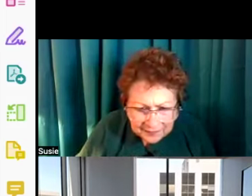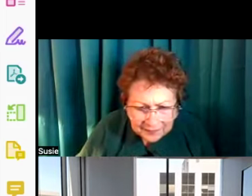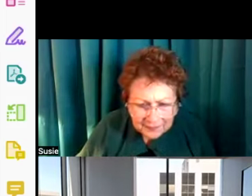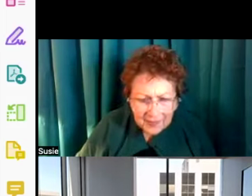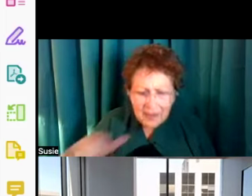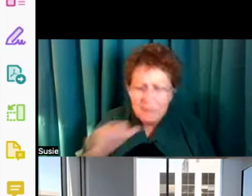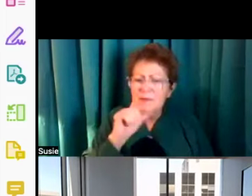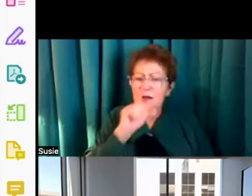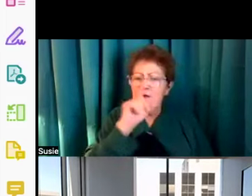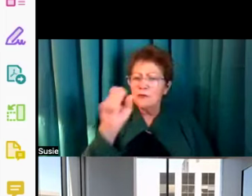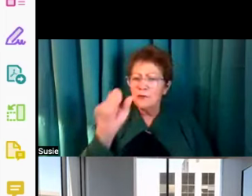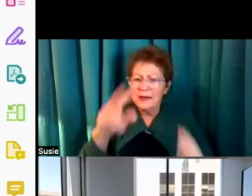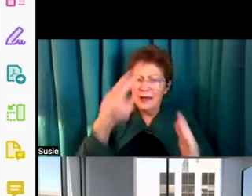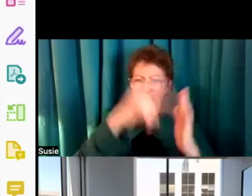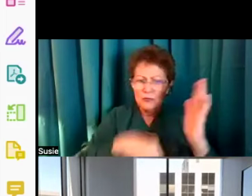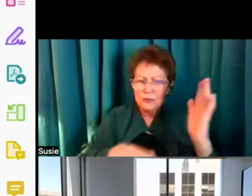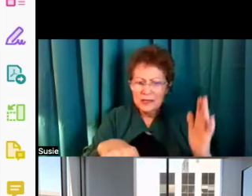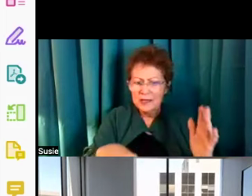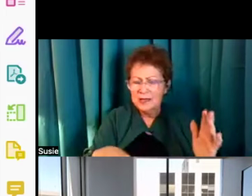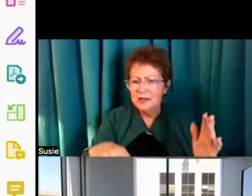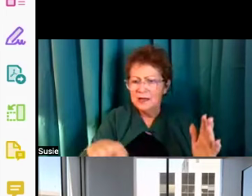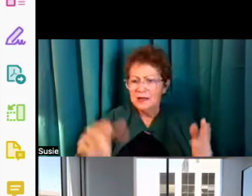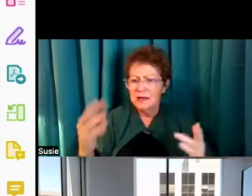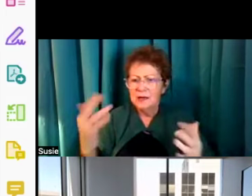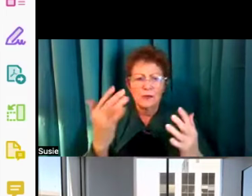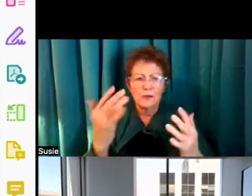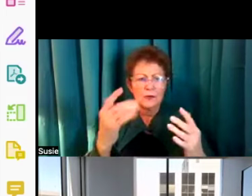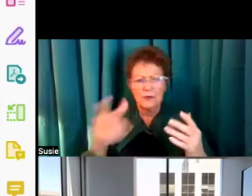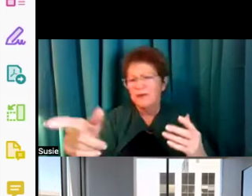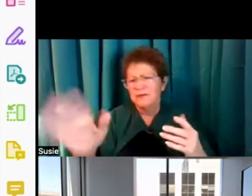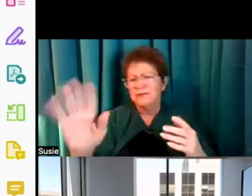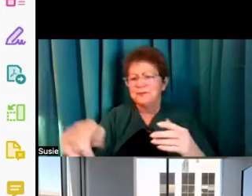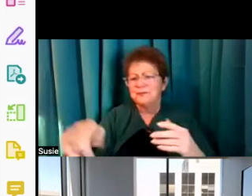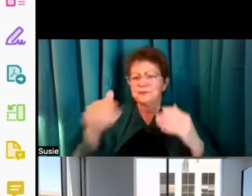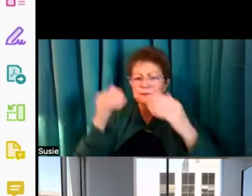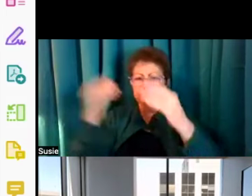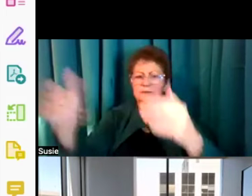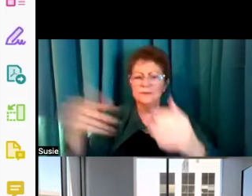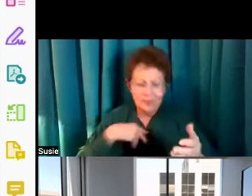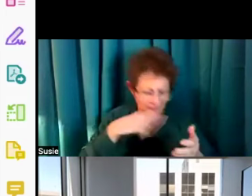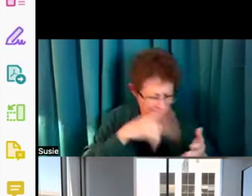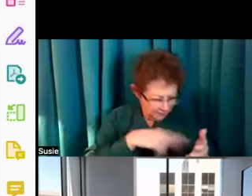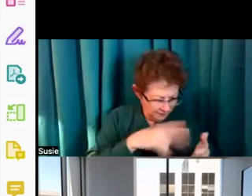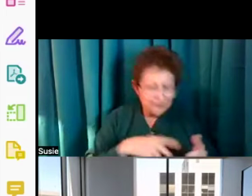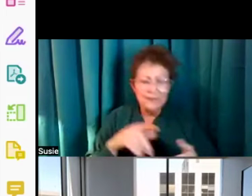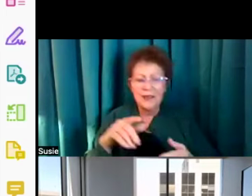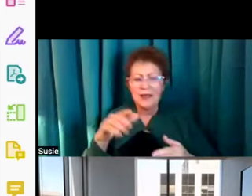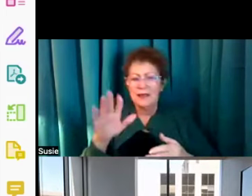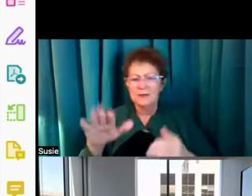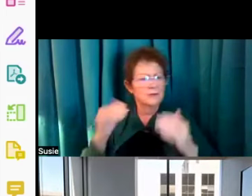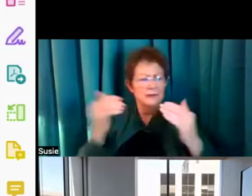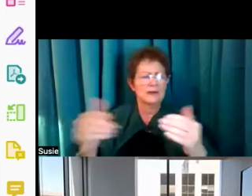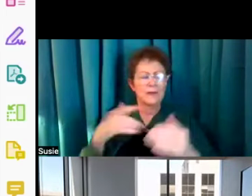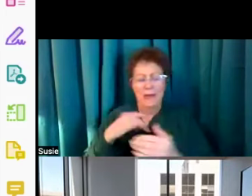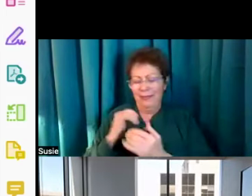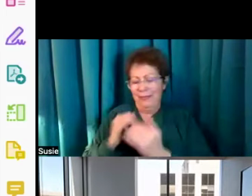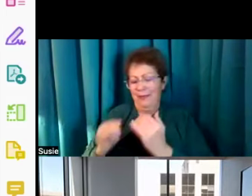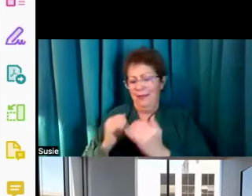ability to. Y'all keep moving forward and we can do Q&A at the end. You're doing great. Okay, perfect.